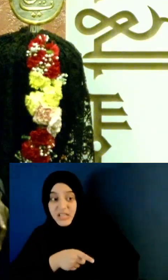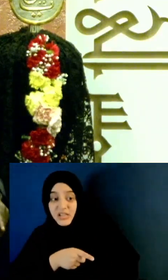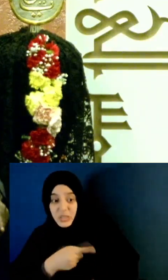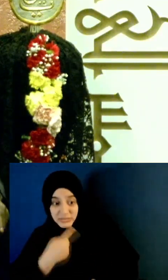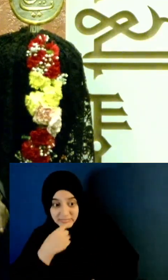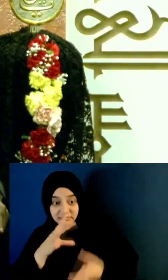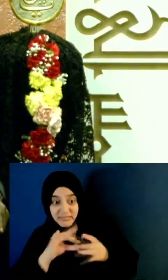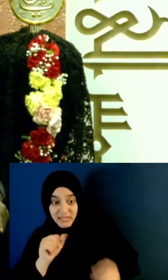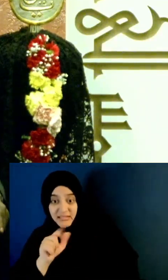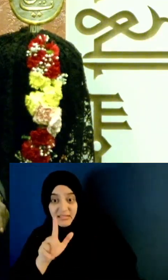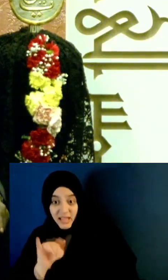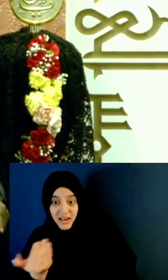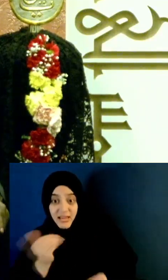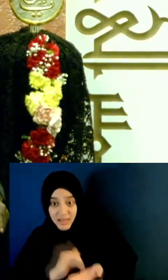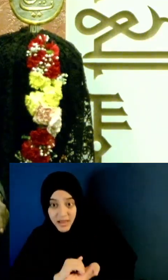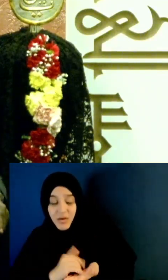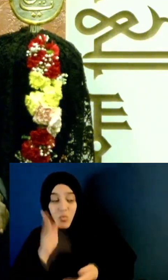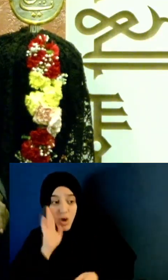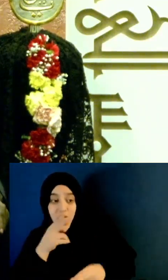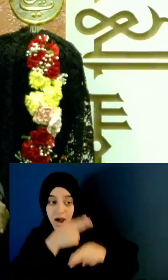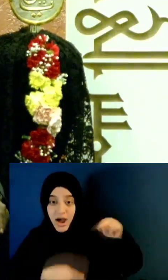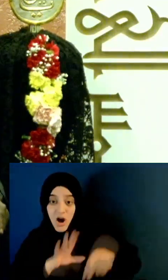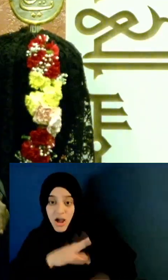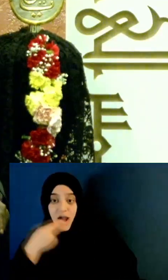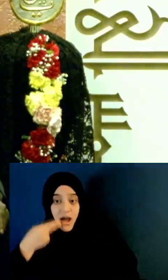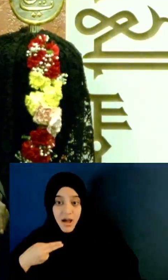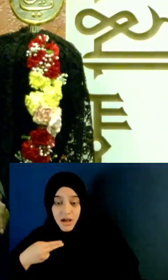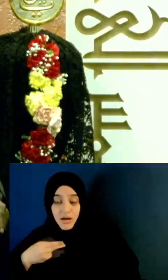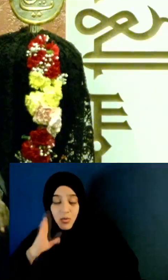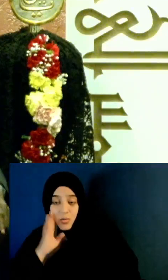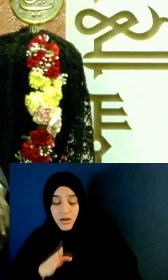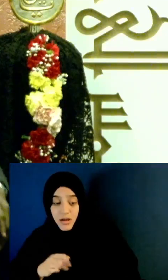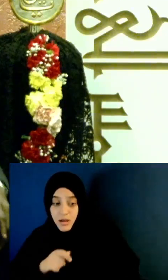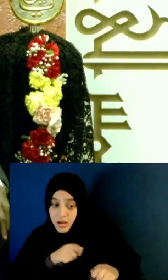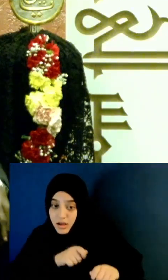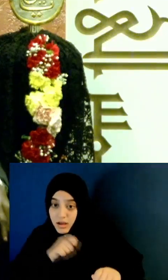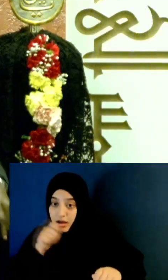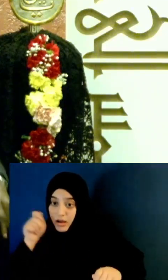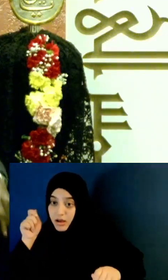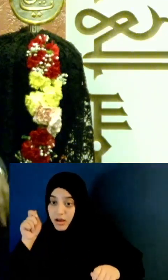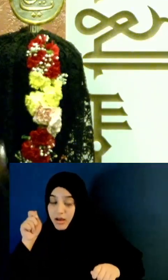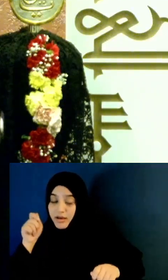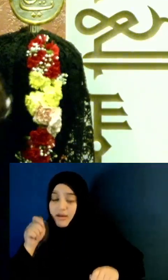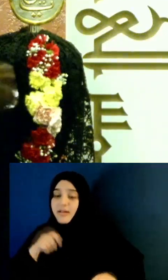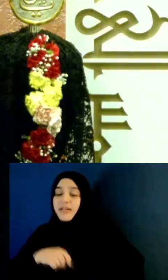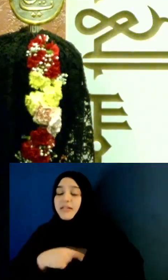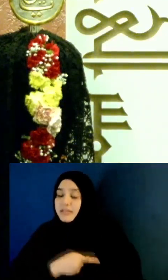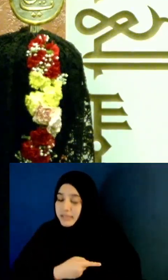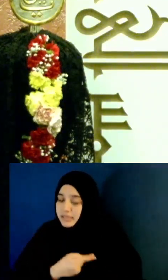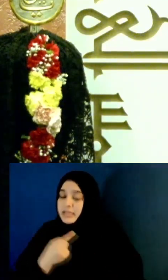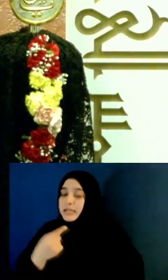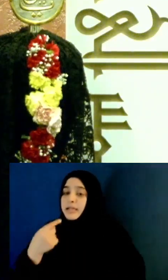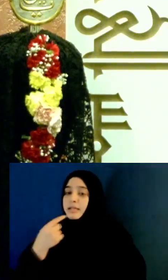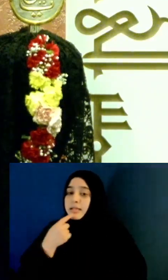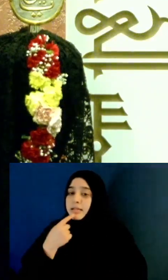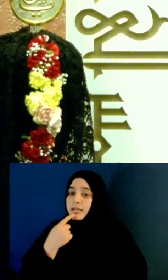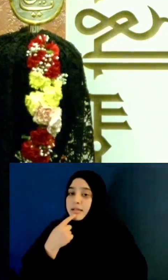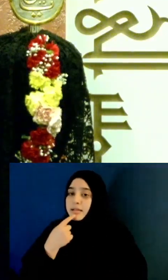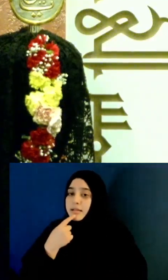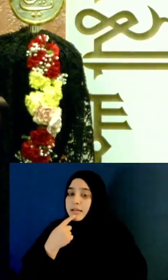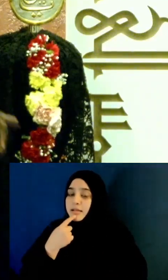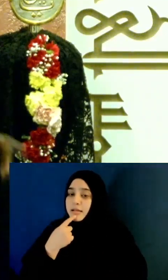your tongue. They removed the knife waiting for him. He said, Ala uhadithukum an habibi amir